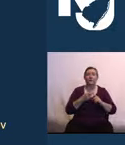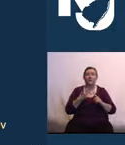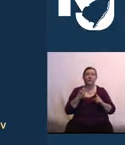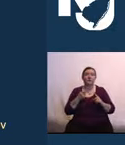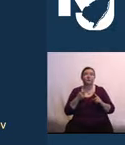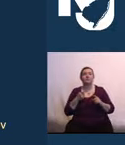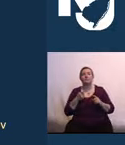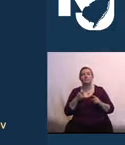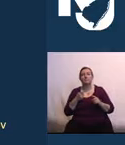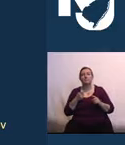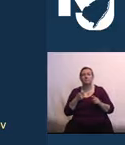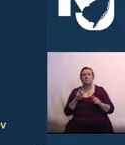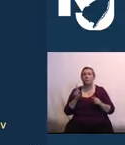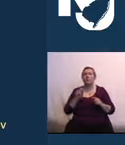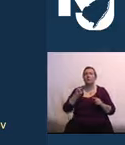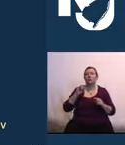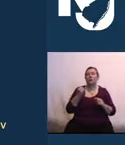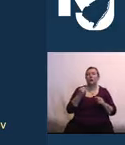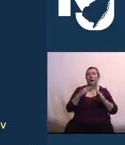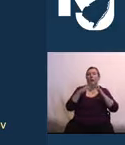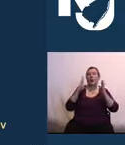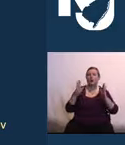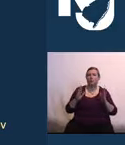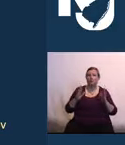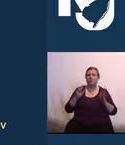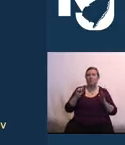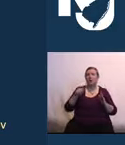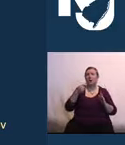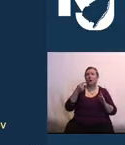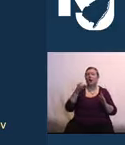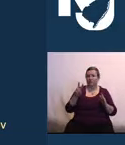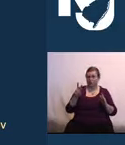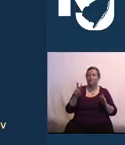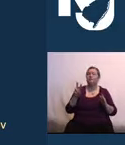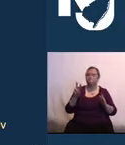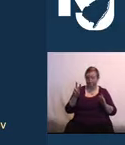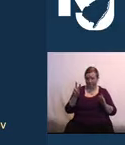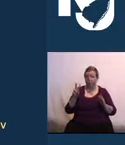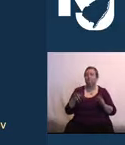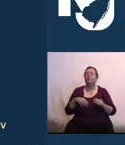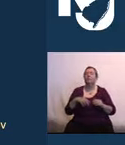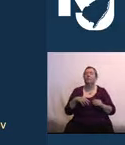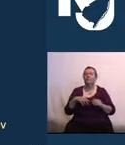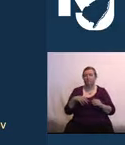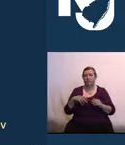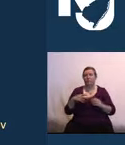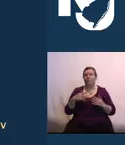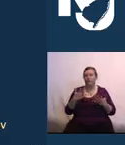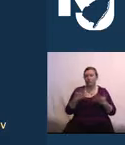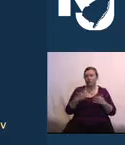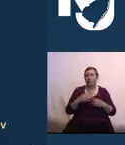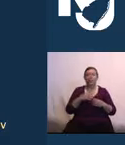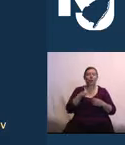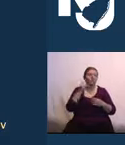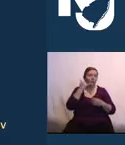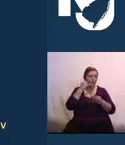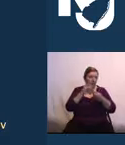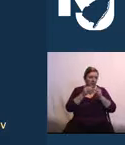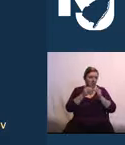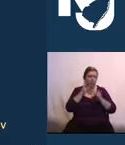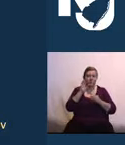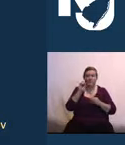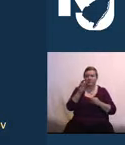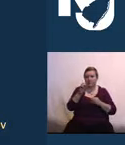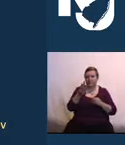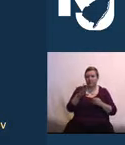at njhousing.gov. That's njhousing.gov, or, and by the way, clicking on the